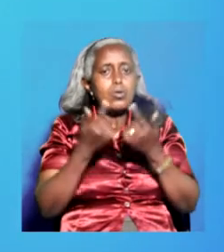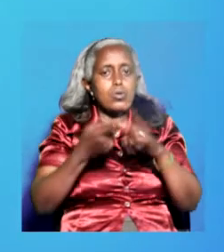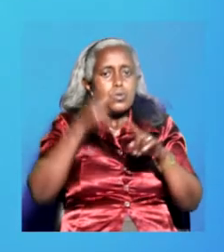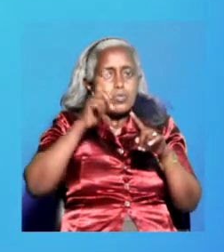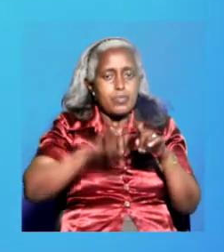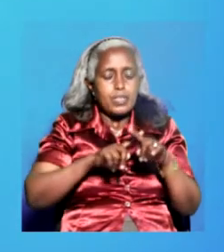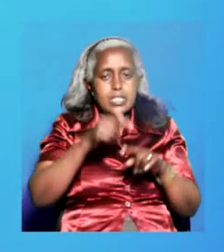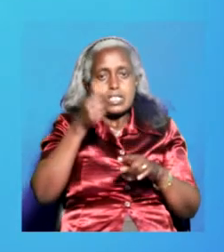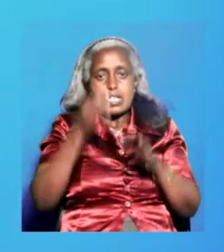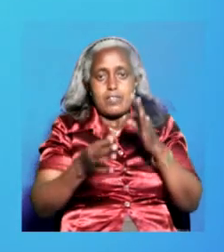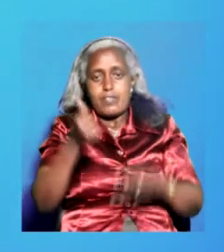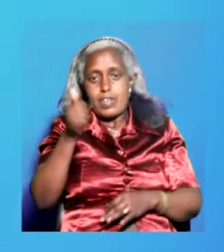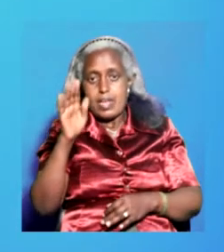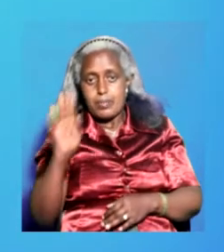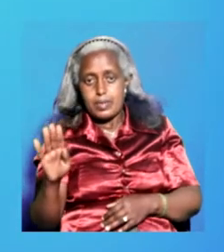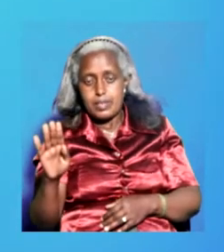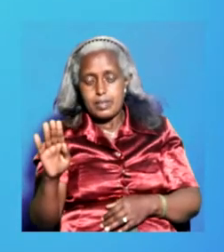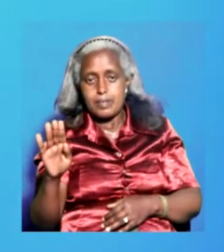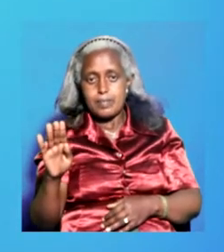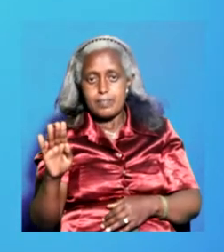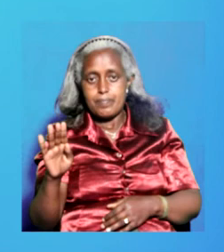If AB